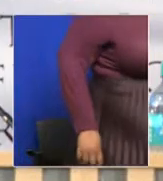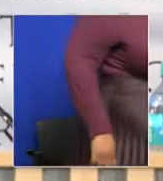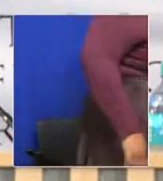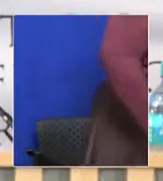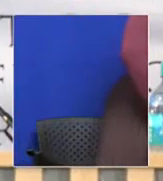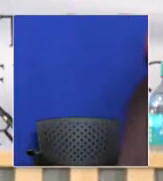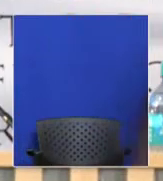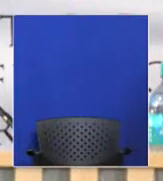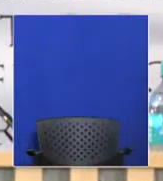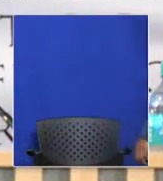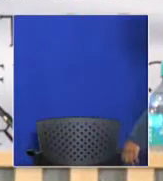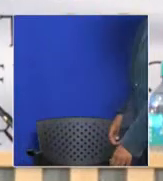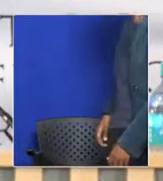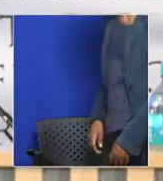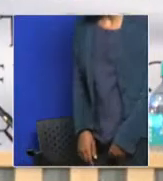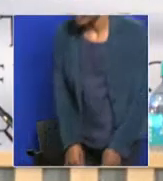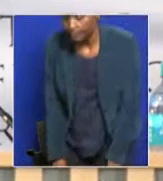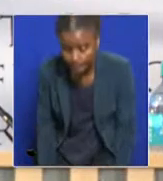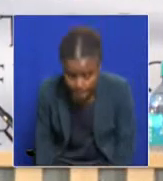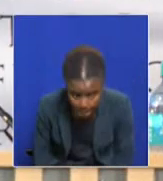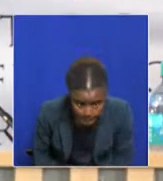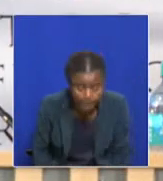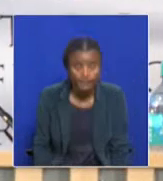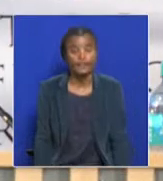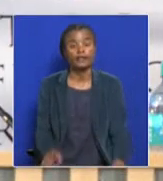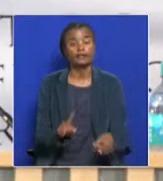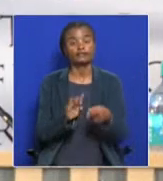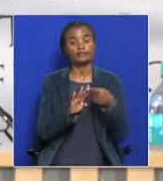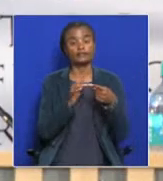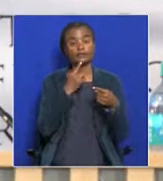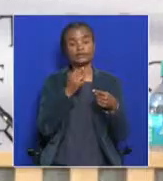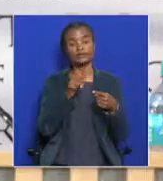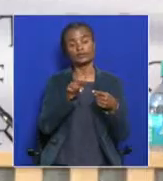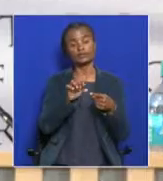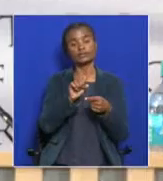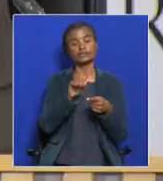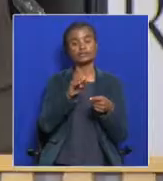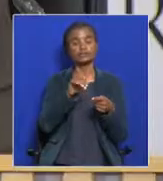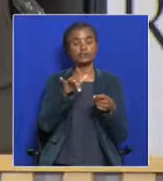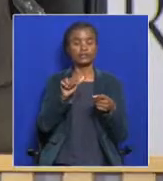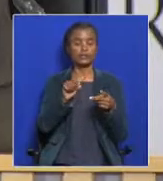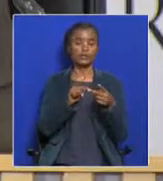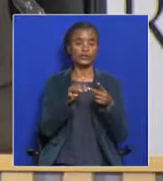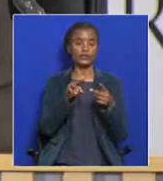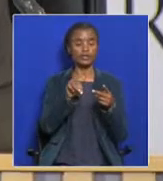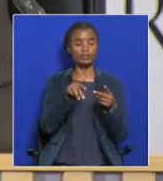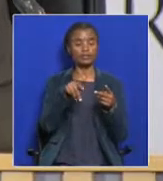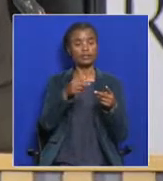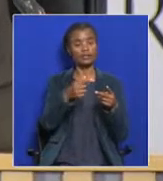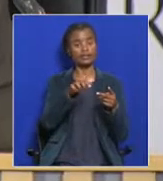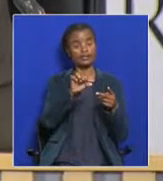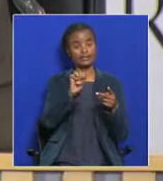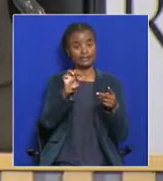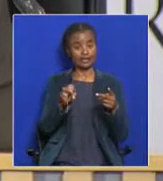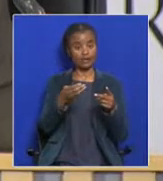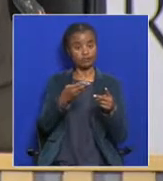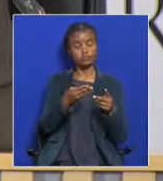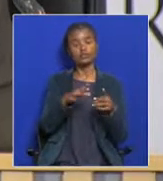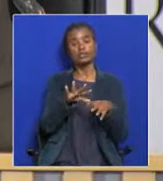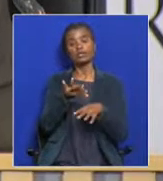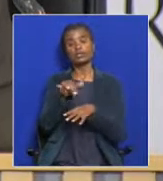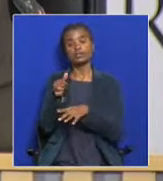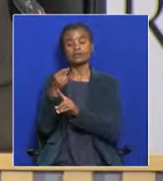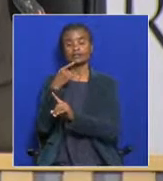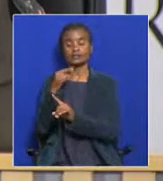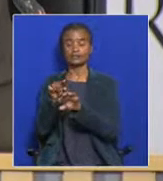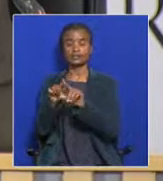Sibia. Second, Team Flower Day of Mega Freight present. Yes. That's what you note. That's what I know. But that's the one person you still